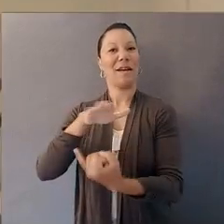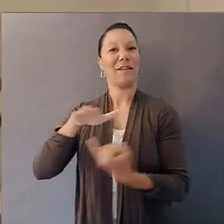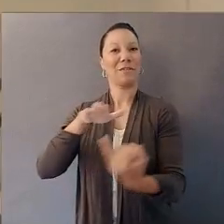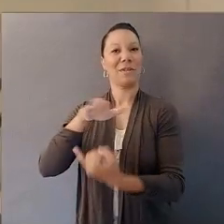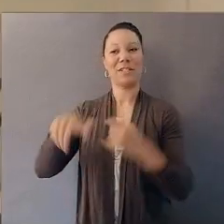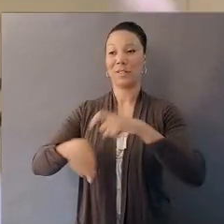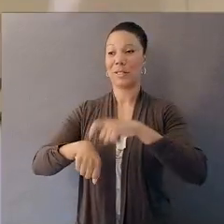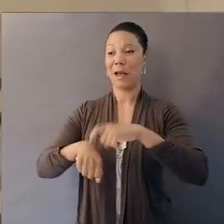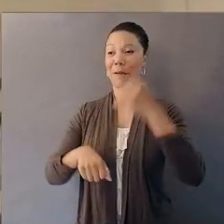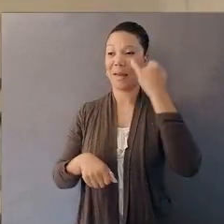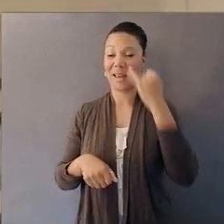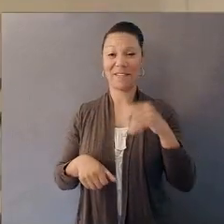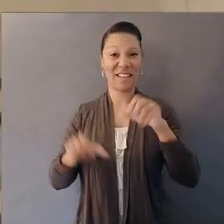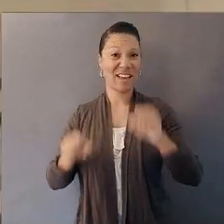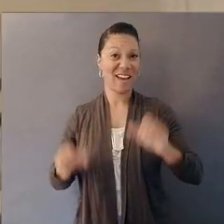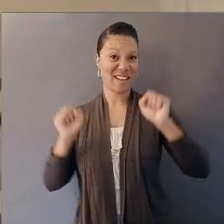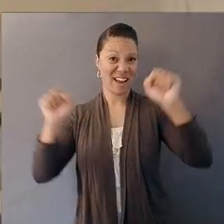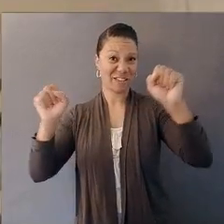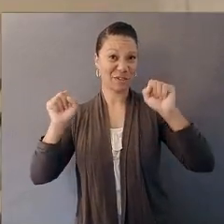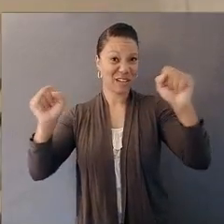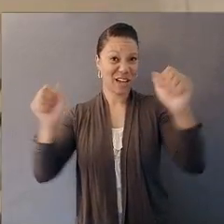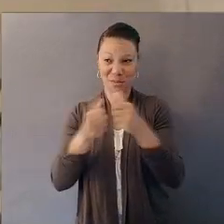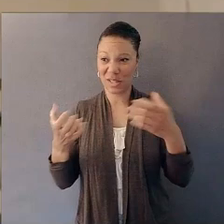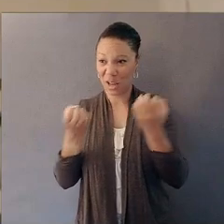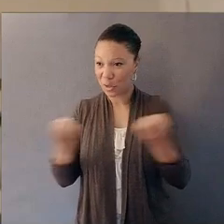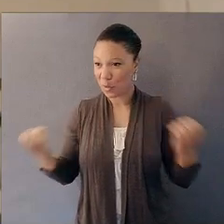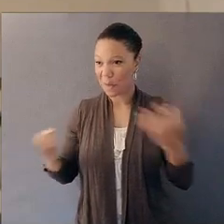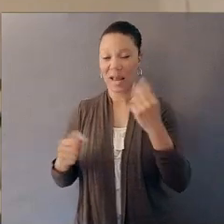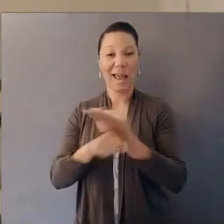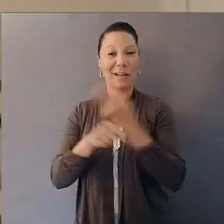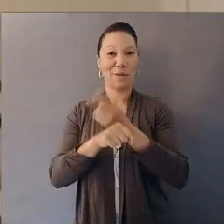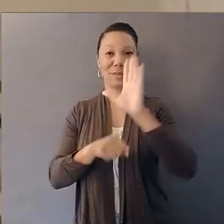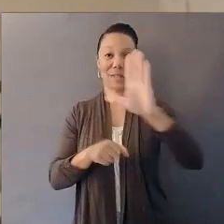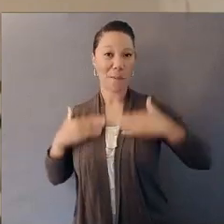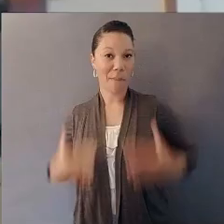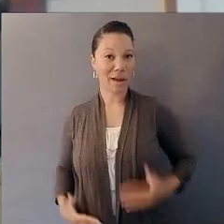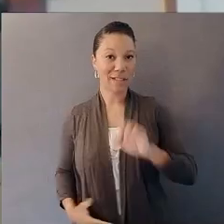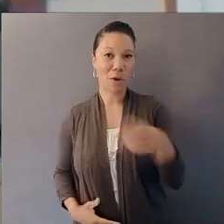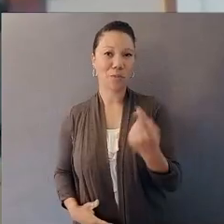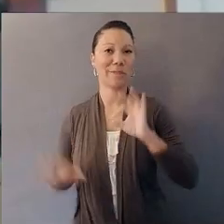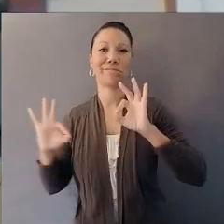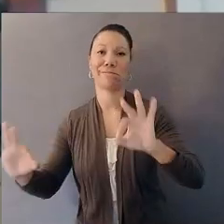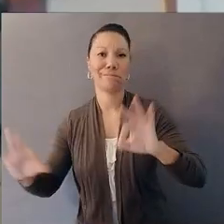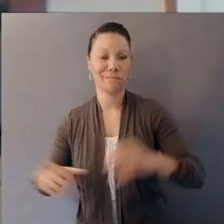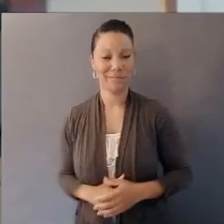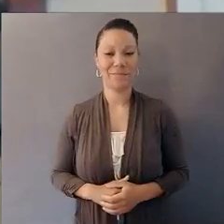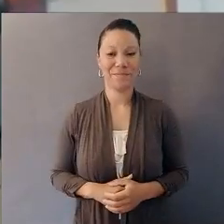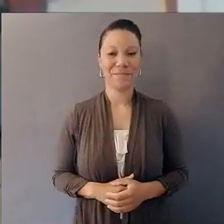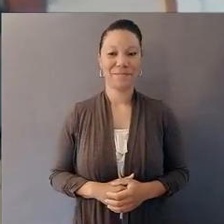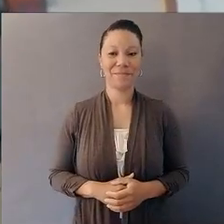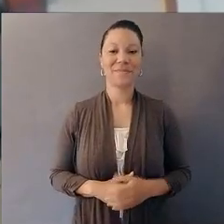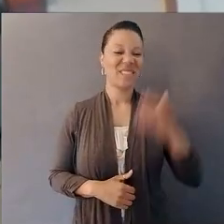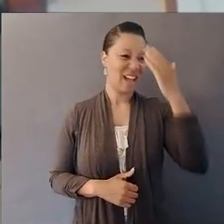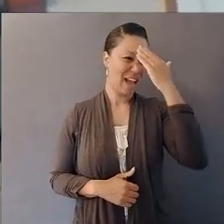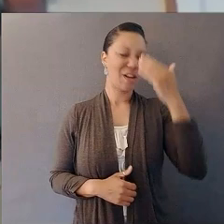these routines with no equipment and just body weight, then they're doing great. I know that a lot of students are